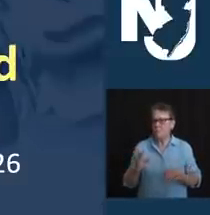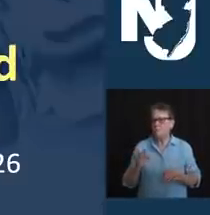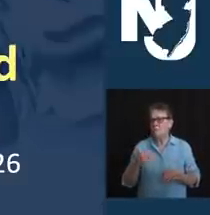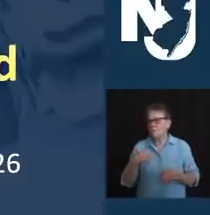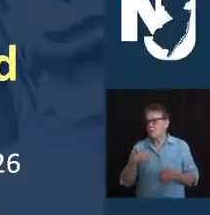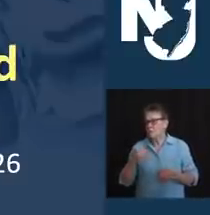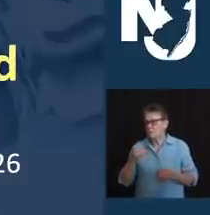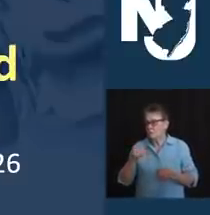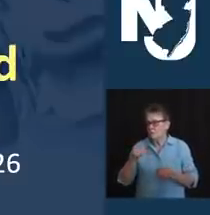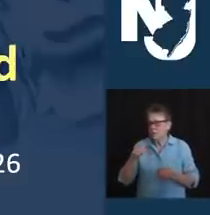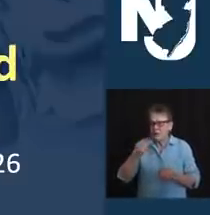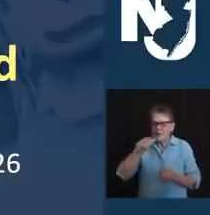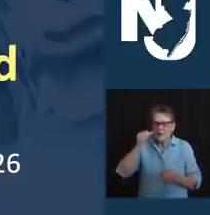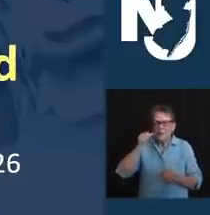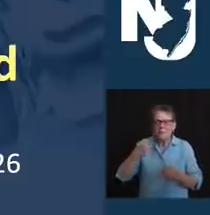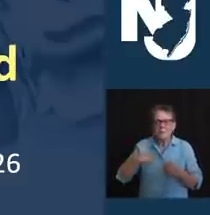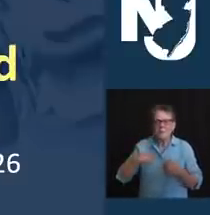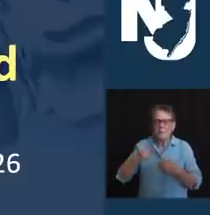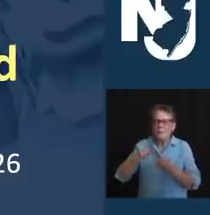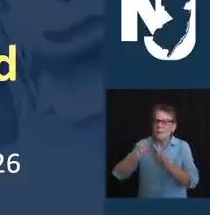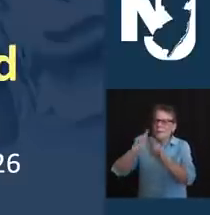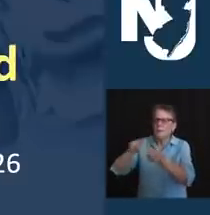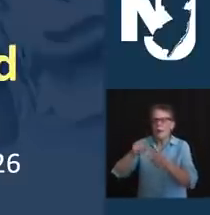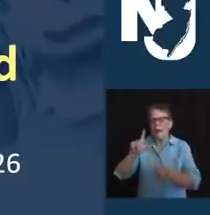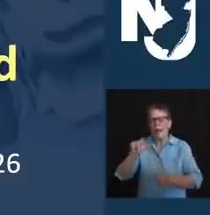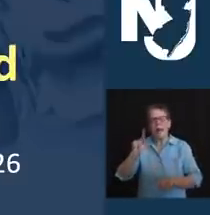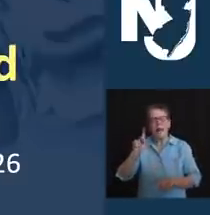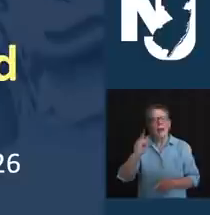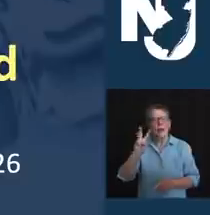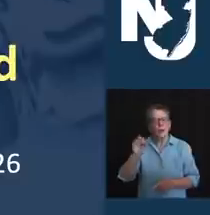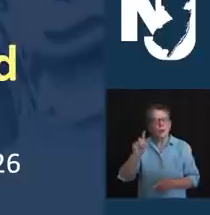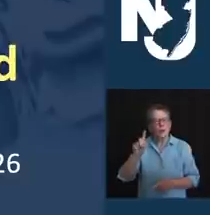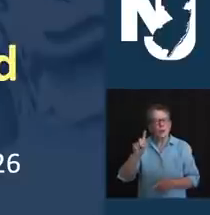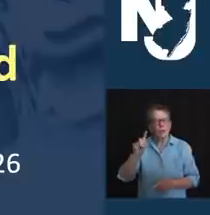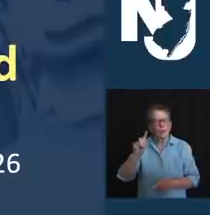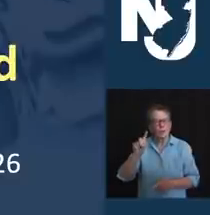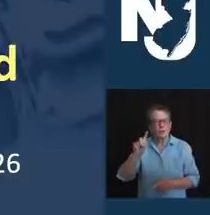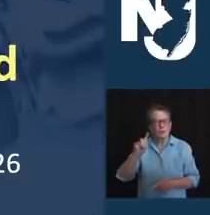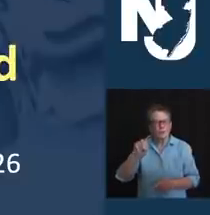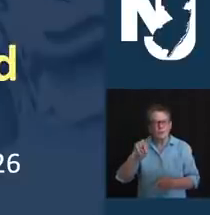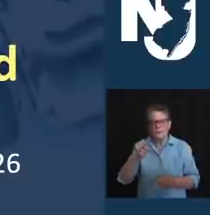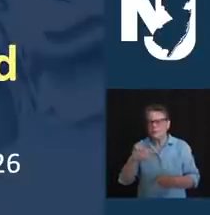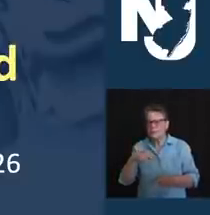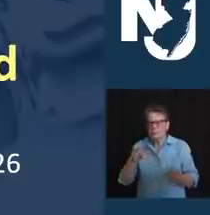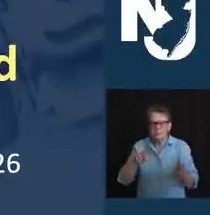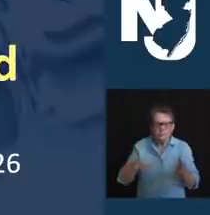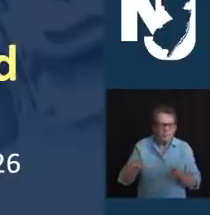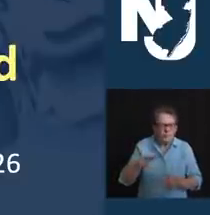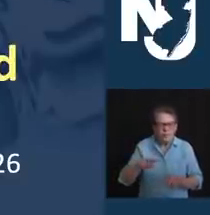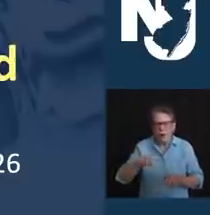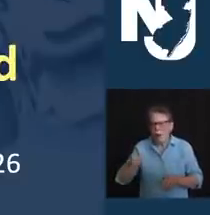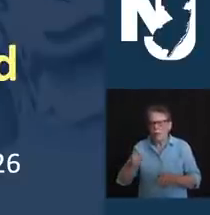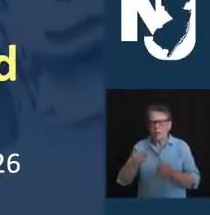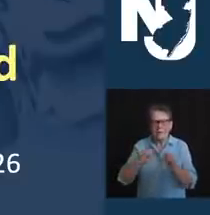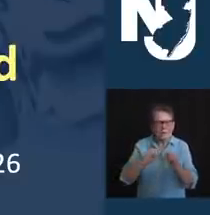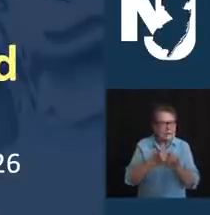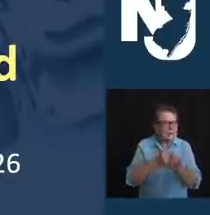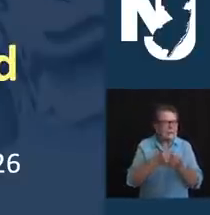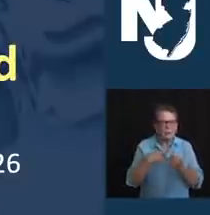in Elizabeth. Our field canvassing teams are today in Camden, right here in